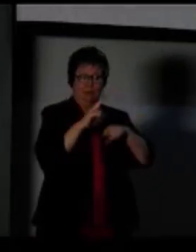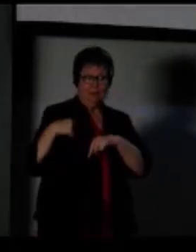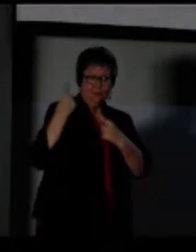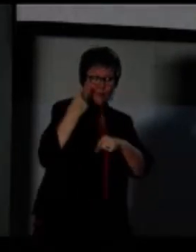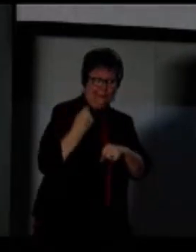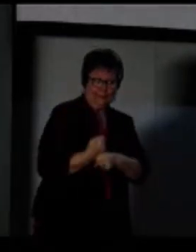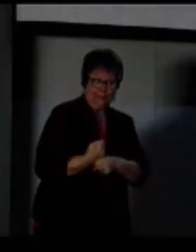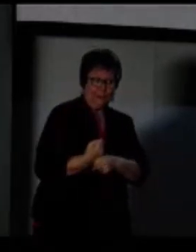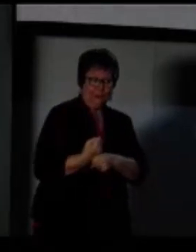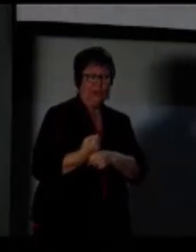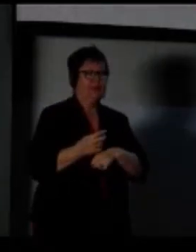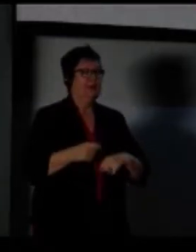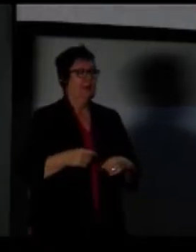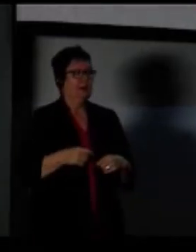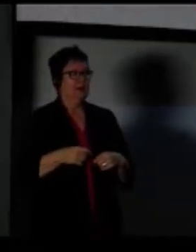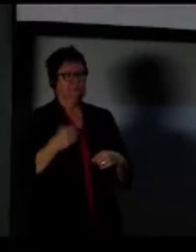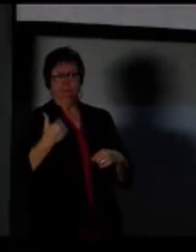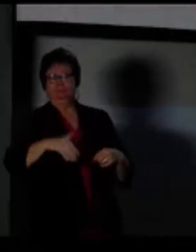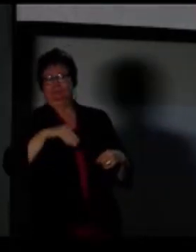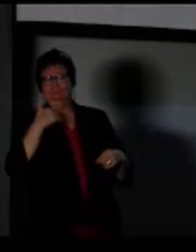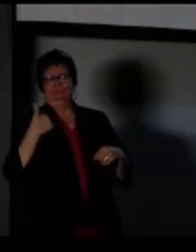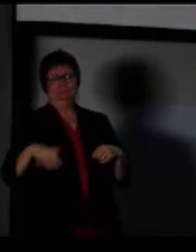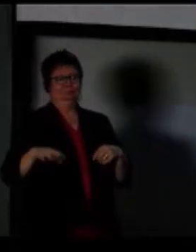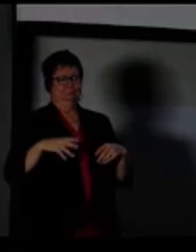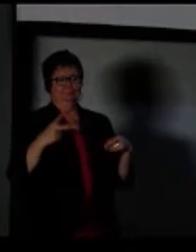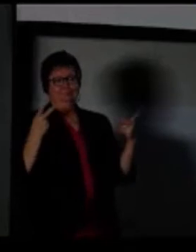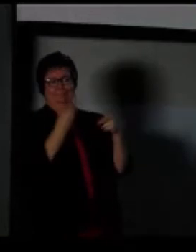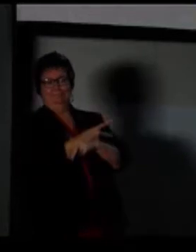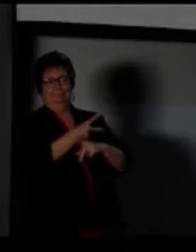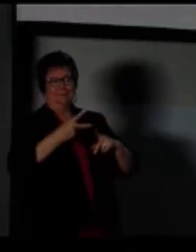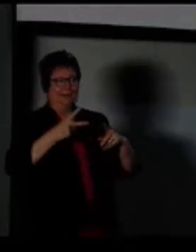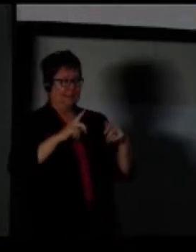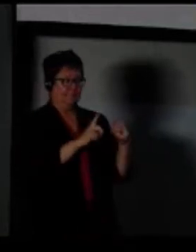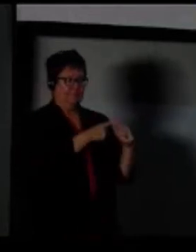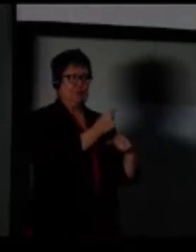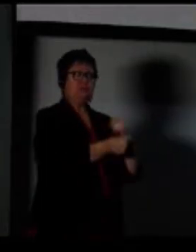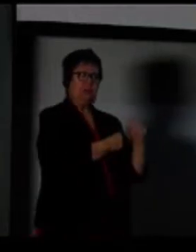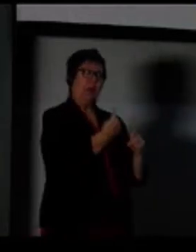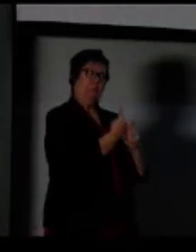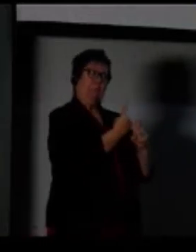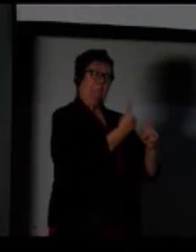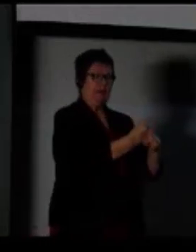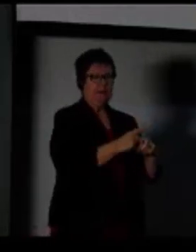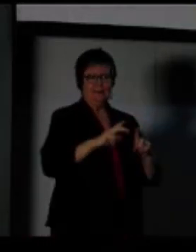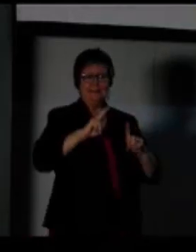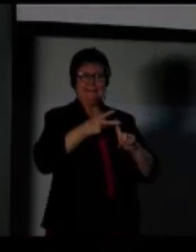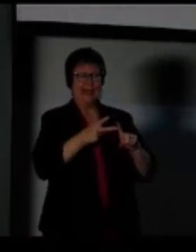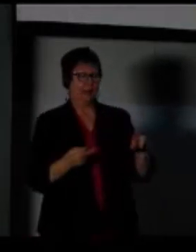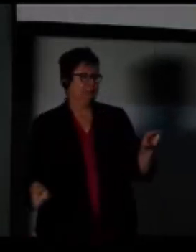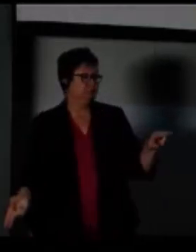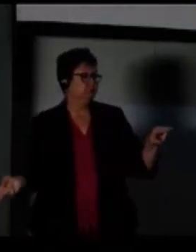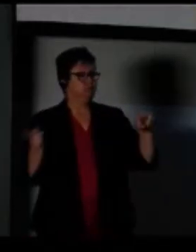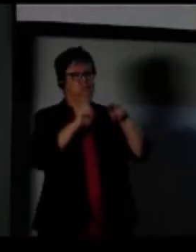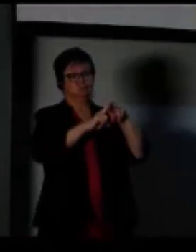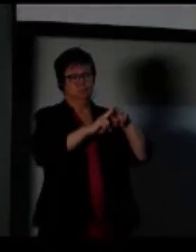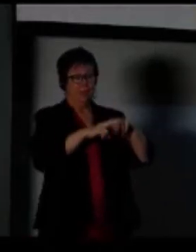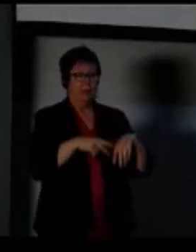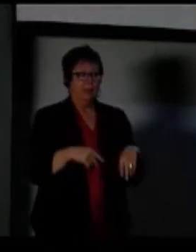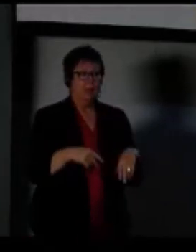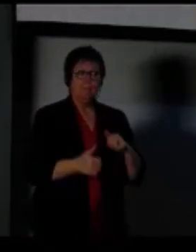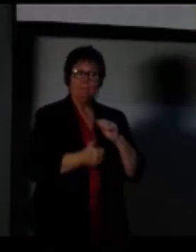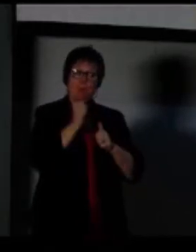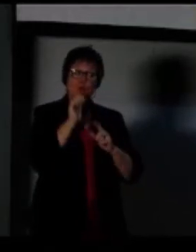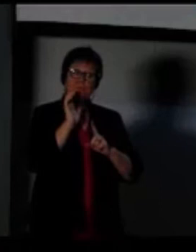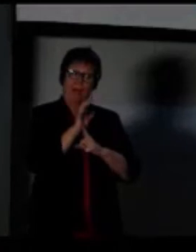year, which is exponentially greater than even the first year. And the most popular way of searching our collection is